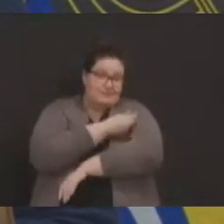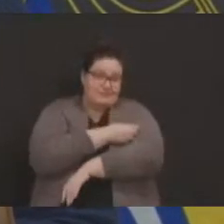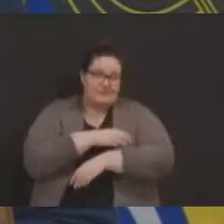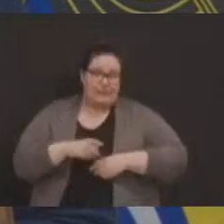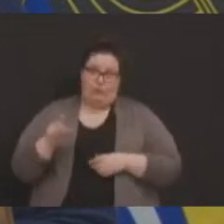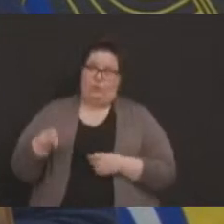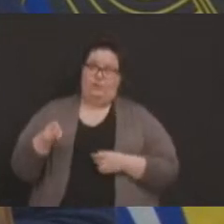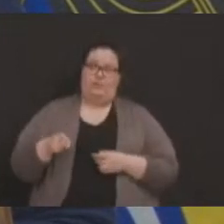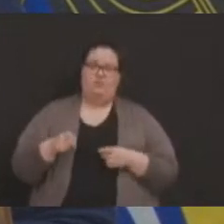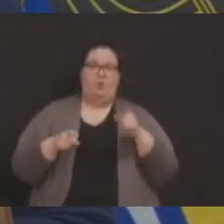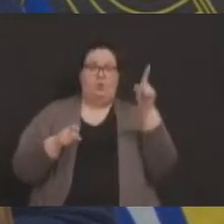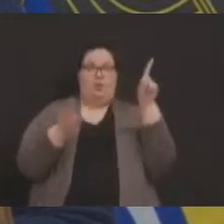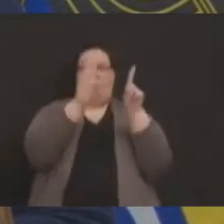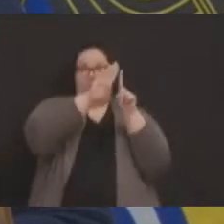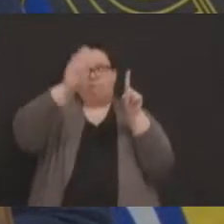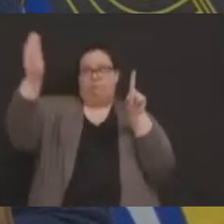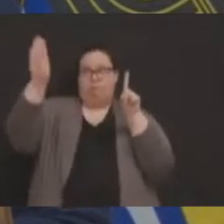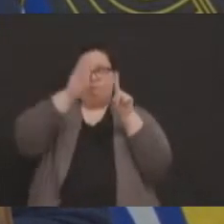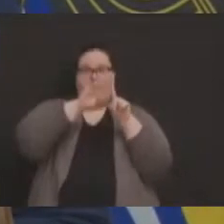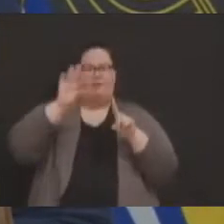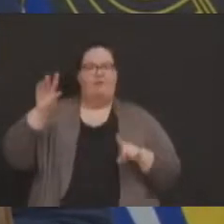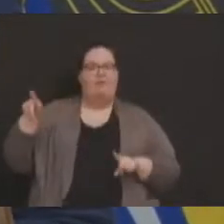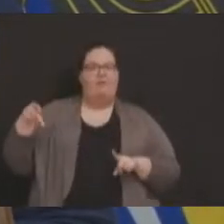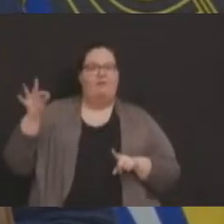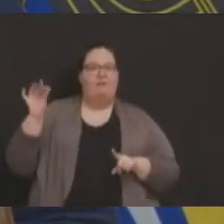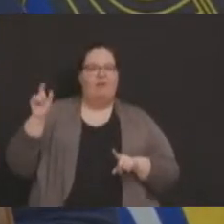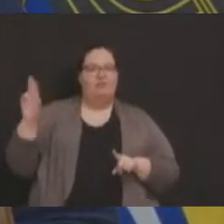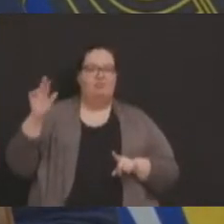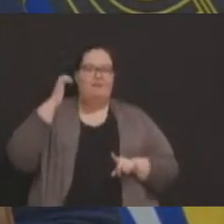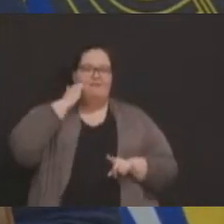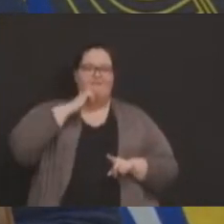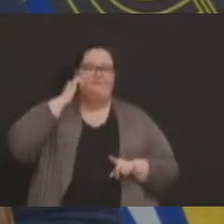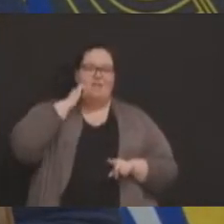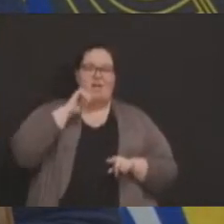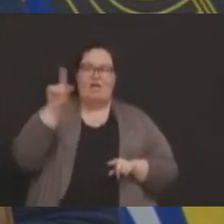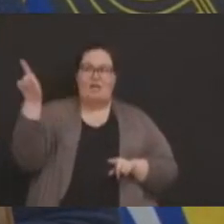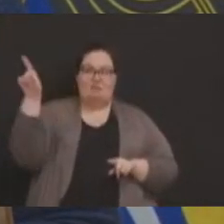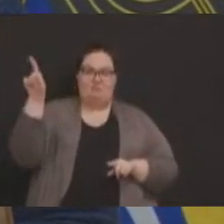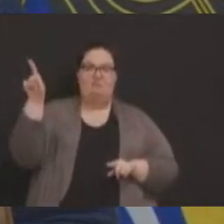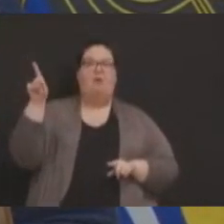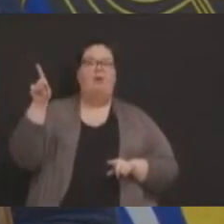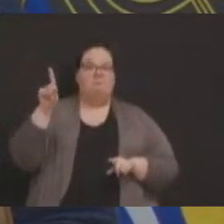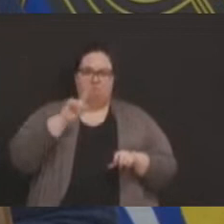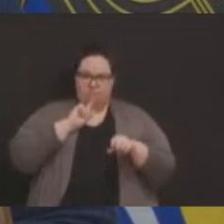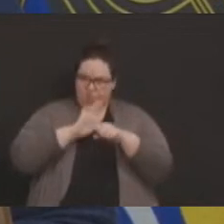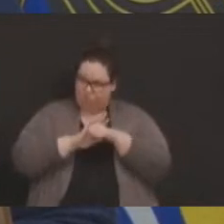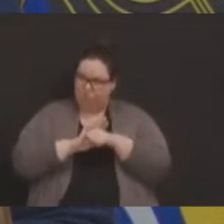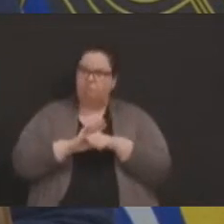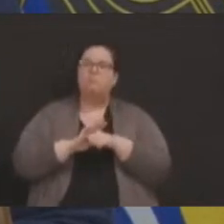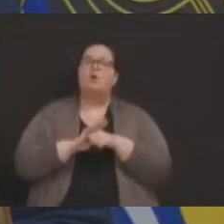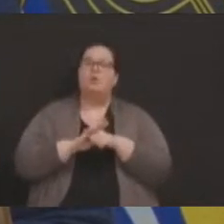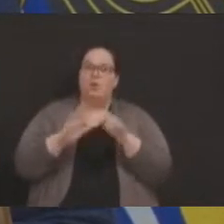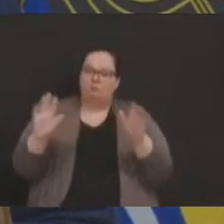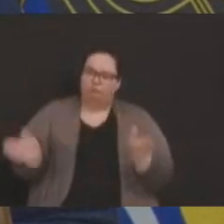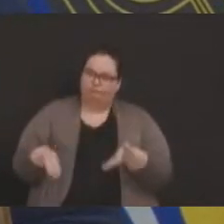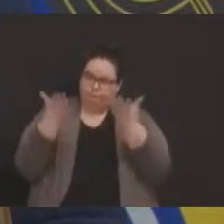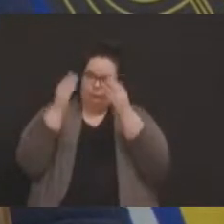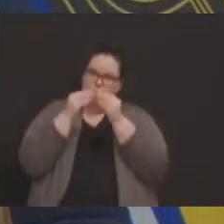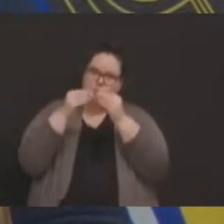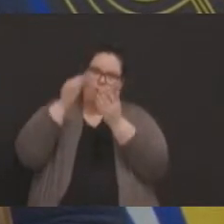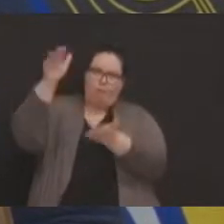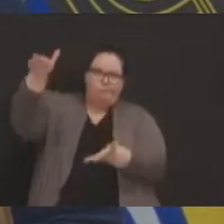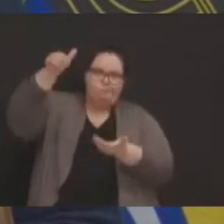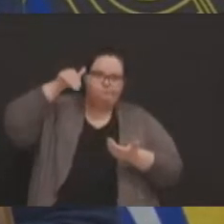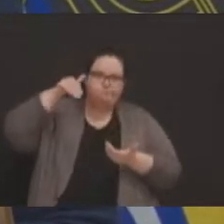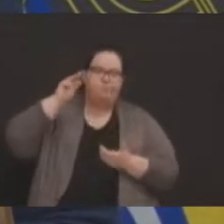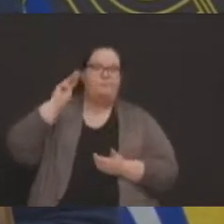up in the month of March, giving us that supply that we had planned for in January, February,